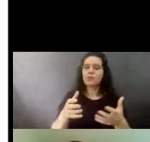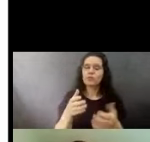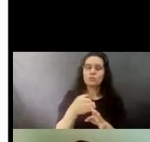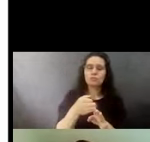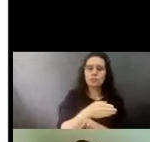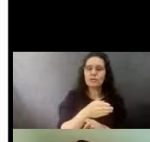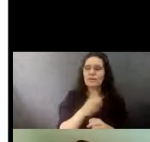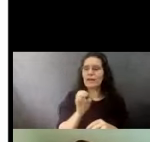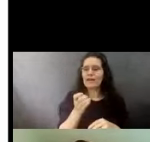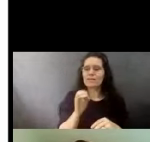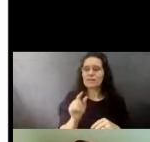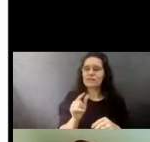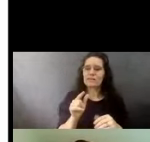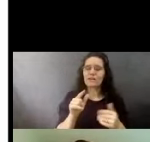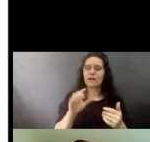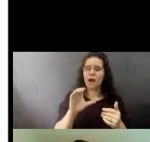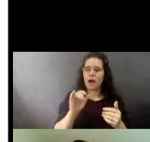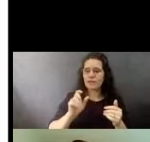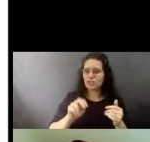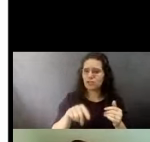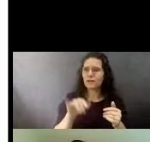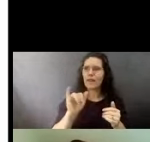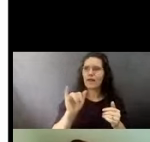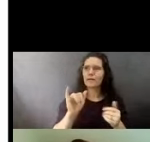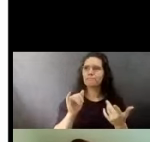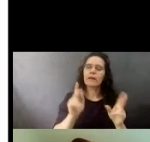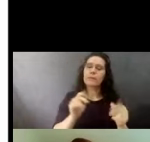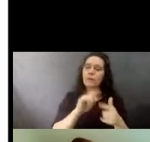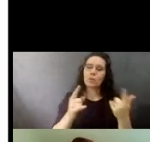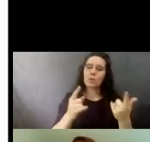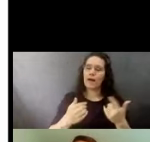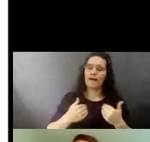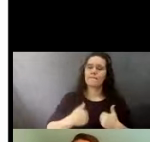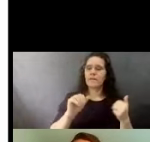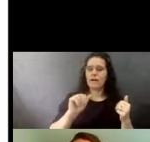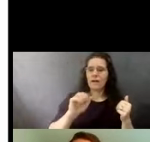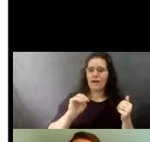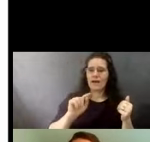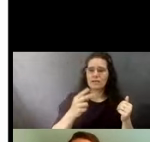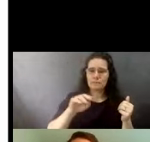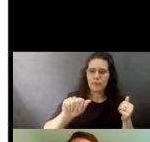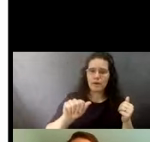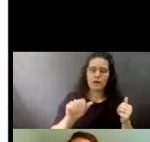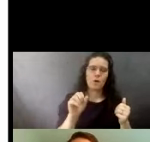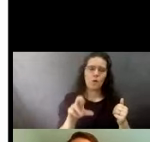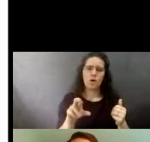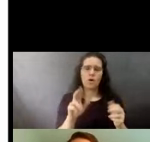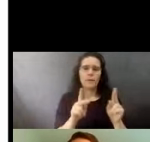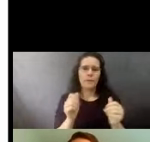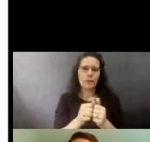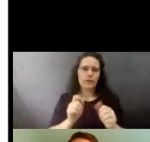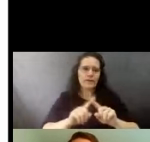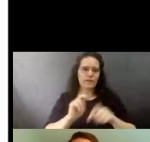risk. So, for example, people with asthma or people with different types of